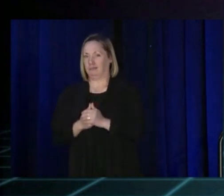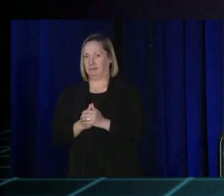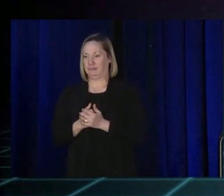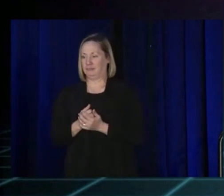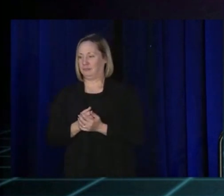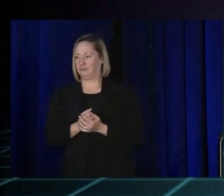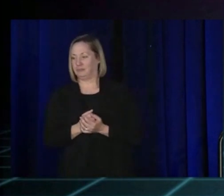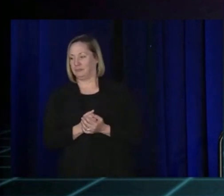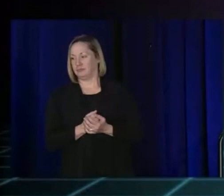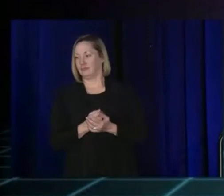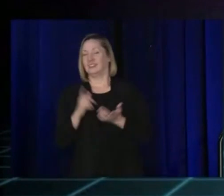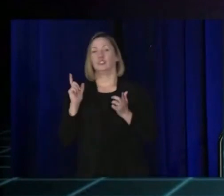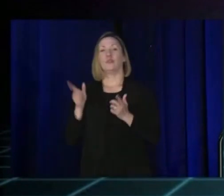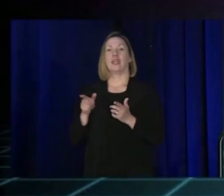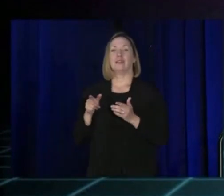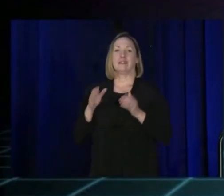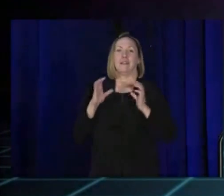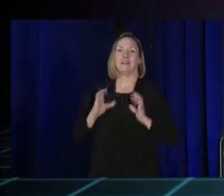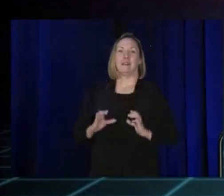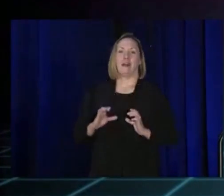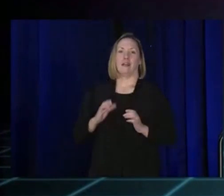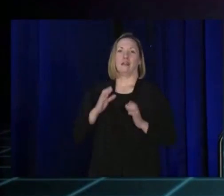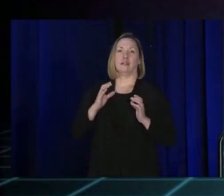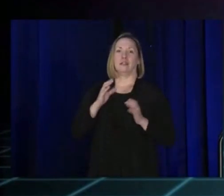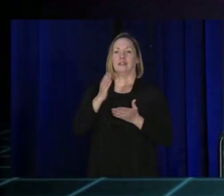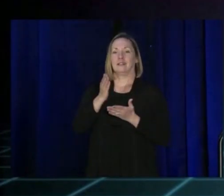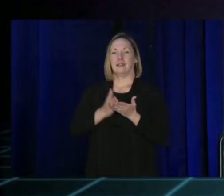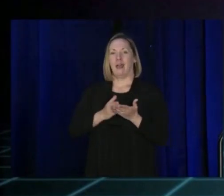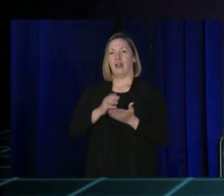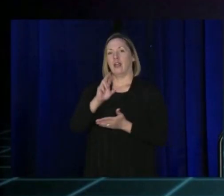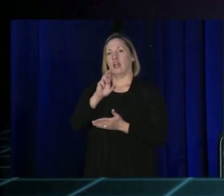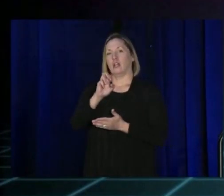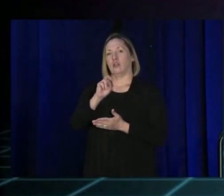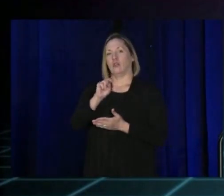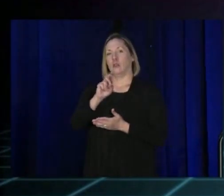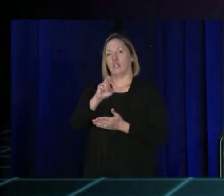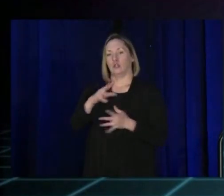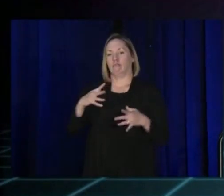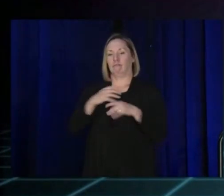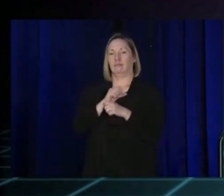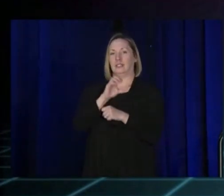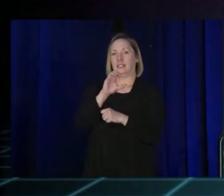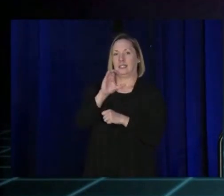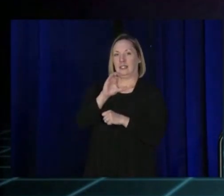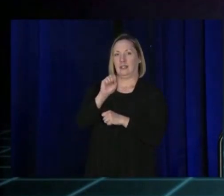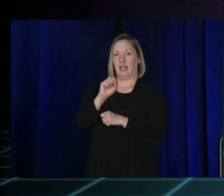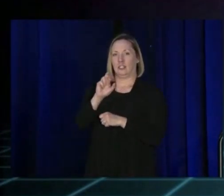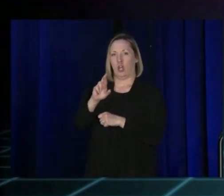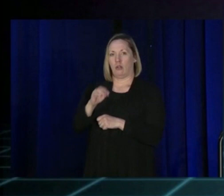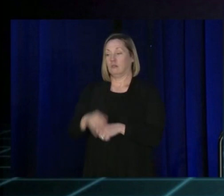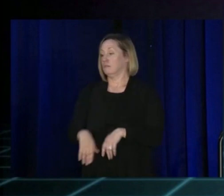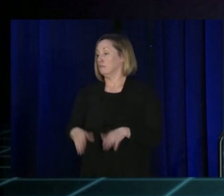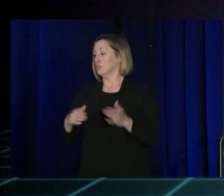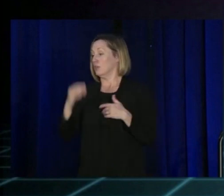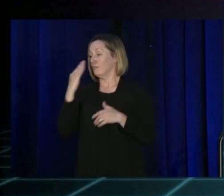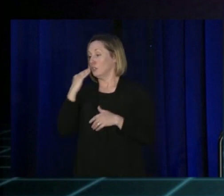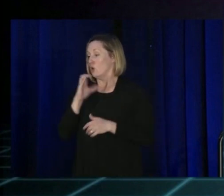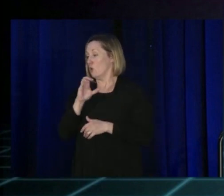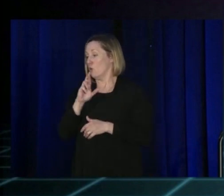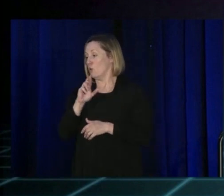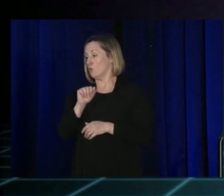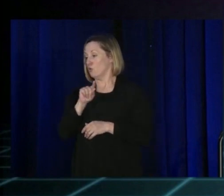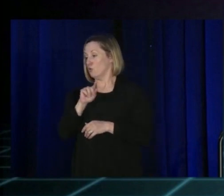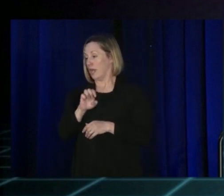is client-side rendering. If you are familiar with Create React App, we were talking about that